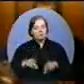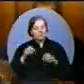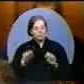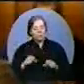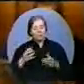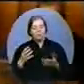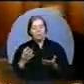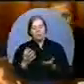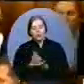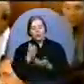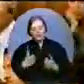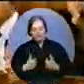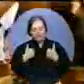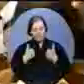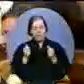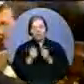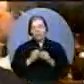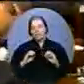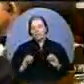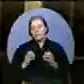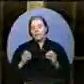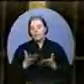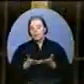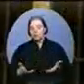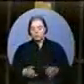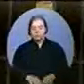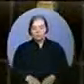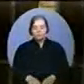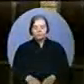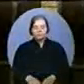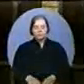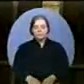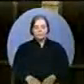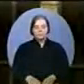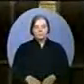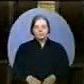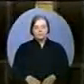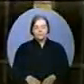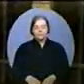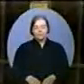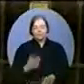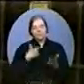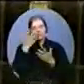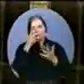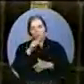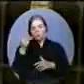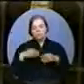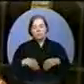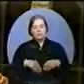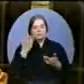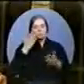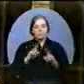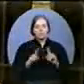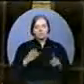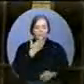The Honourable Member of Hortimans, James Billy. Mr. Speaker, I am concerned that another minister doesn't know the difference between right and wrong. This is